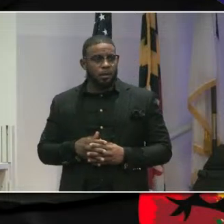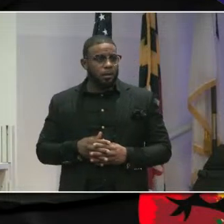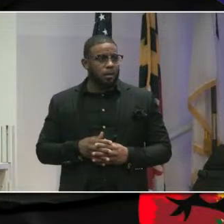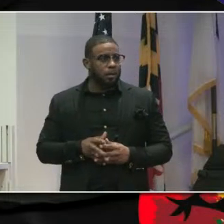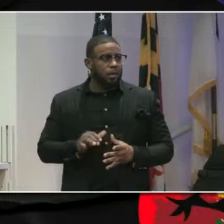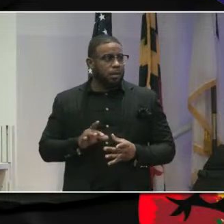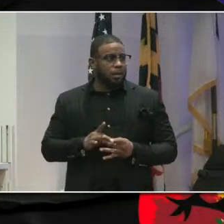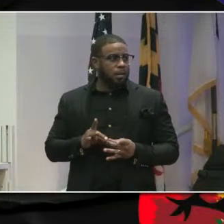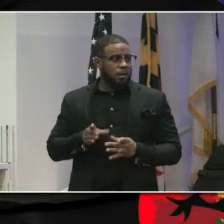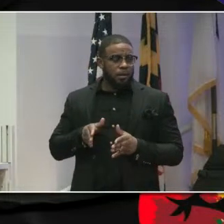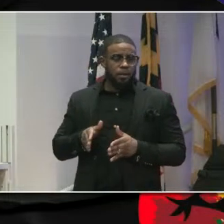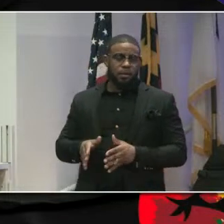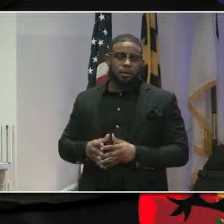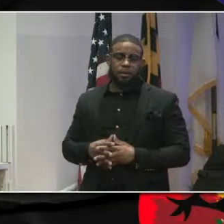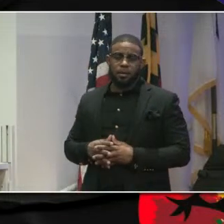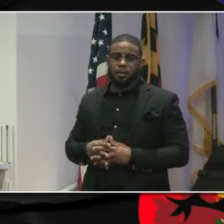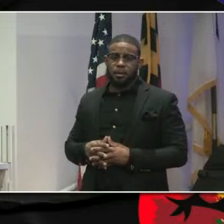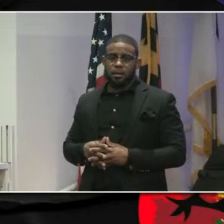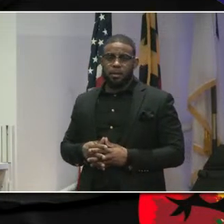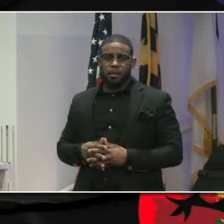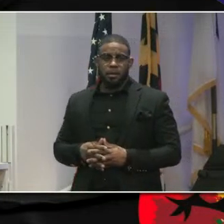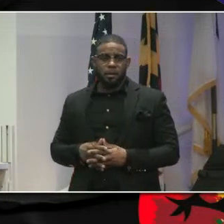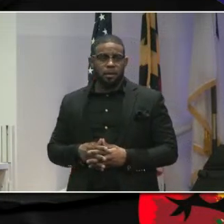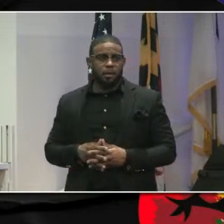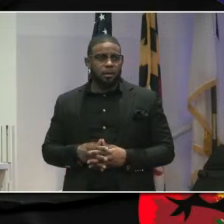I'm gonna say it this way.